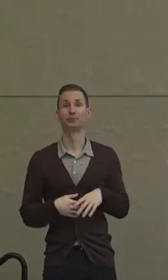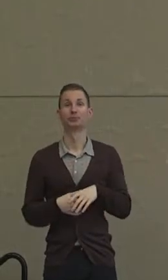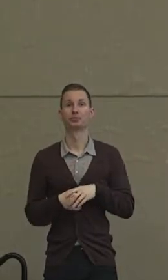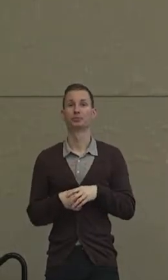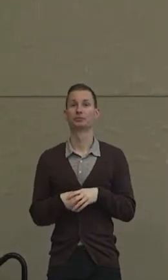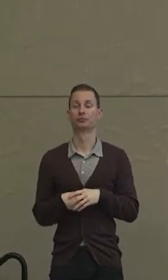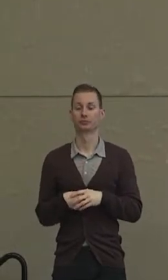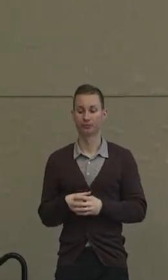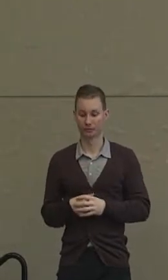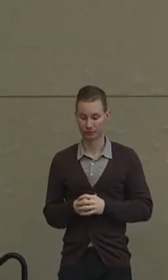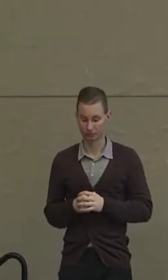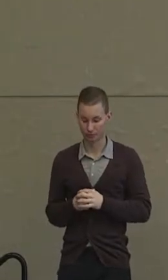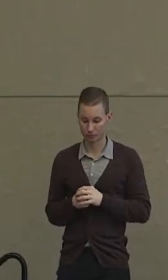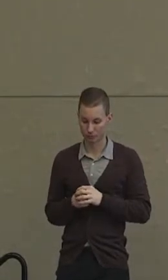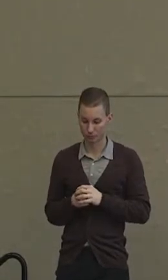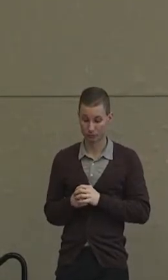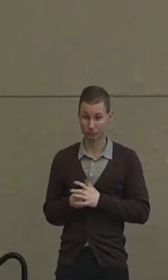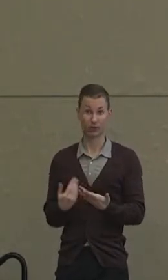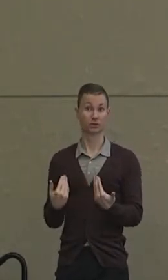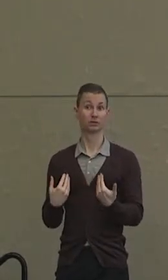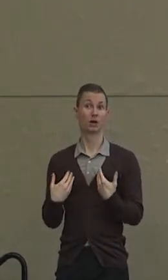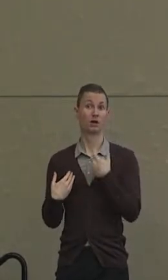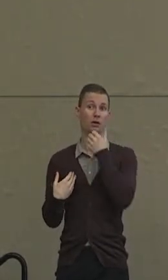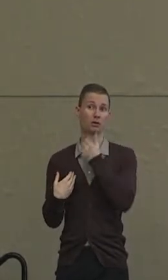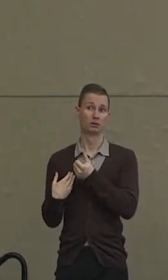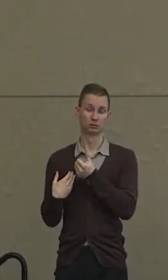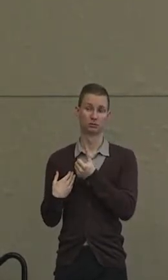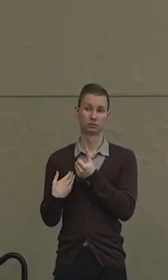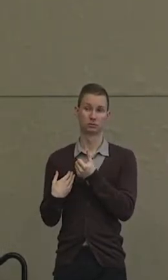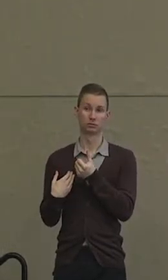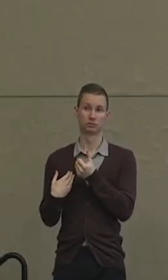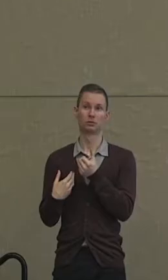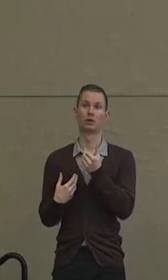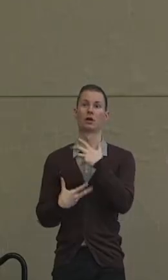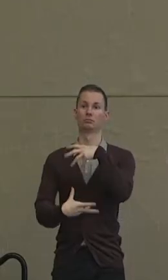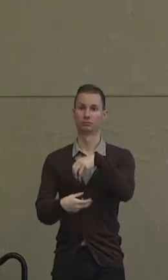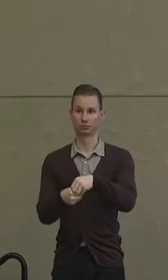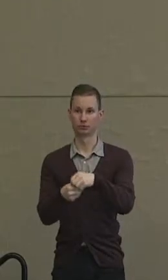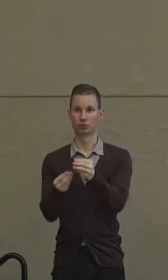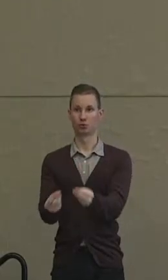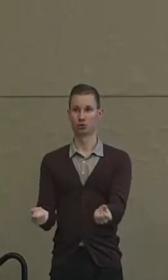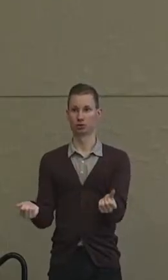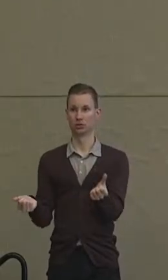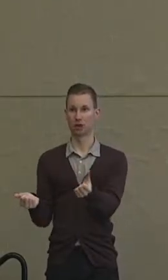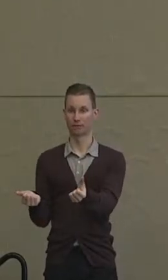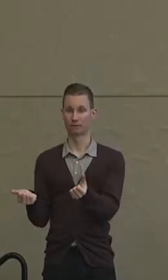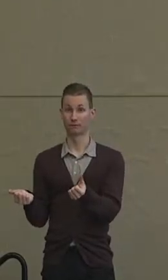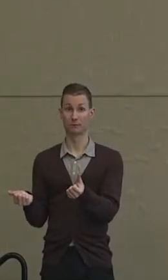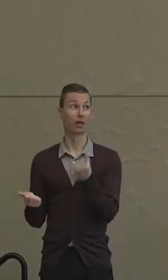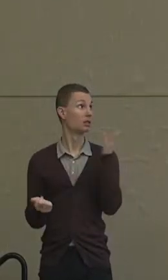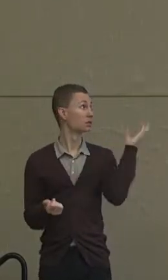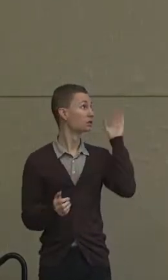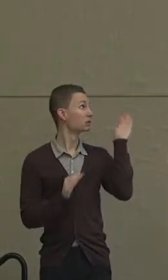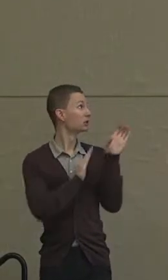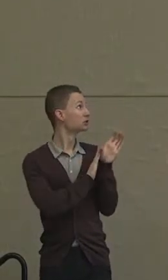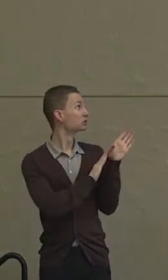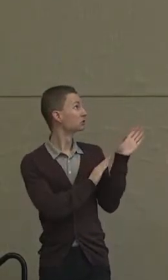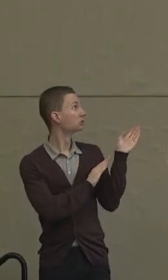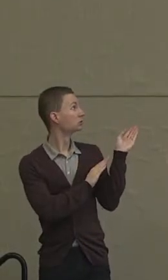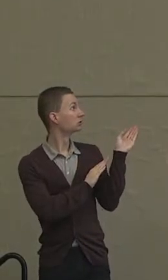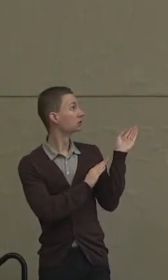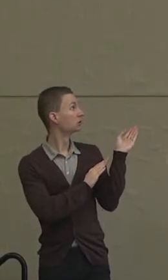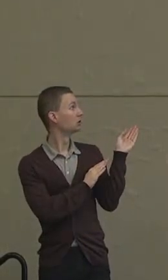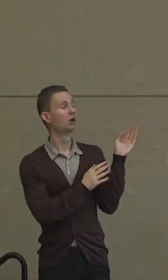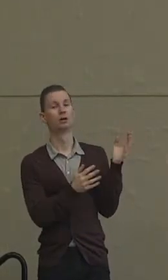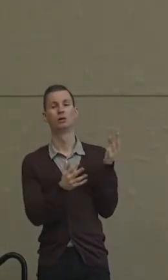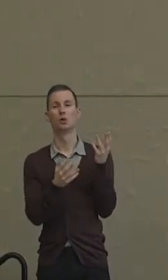I say that our young girls are also being part of the solution. I also, with this image, I also want